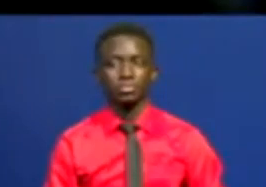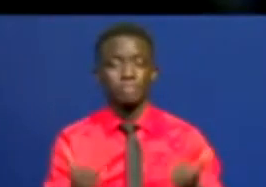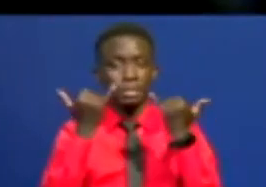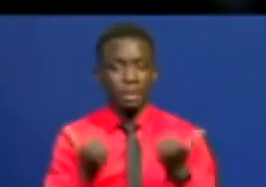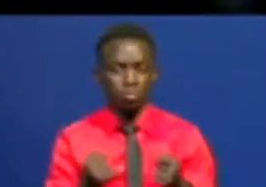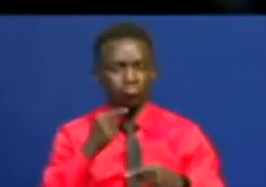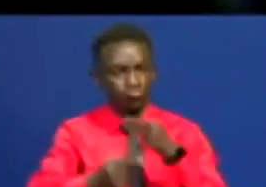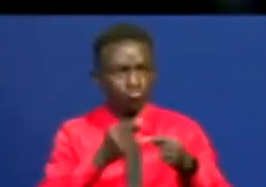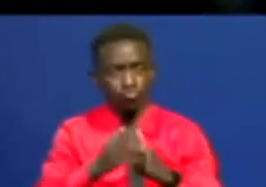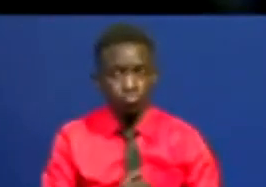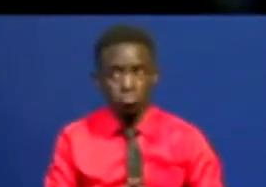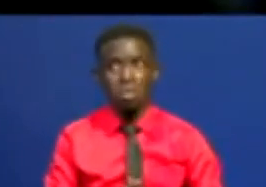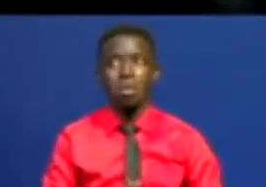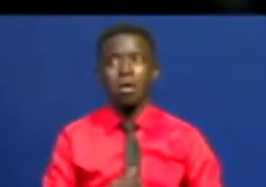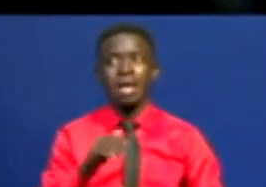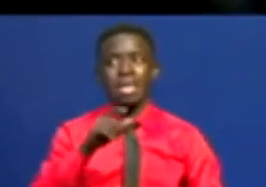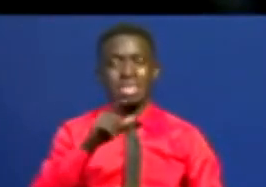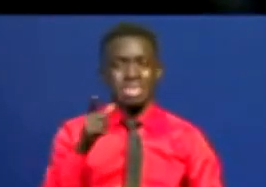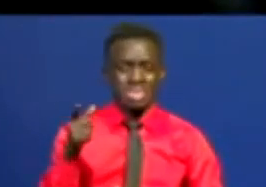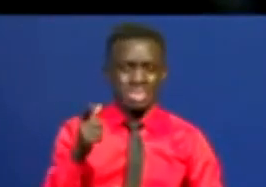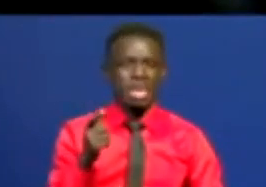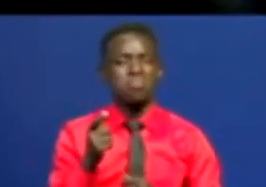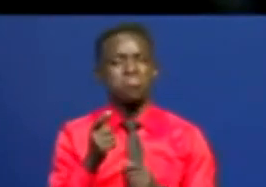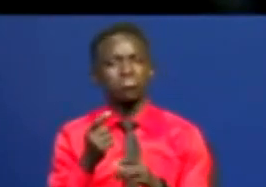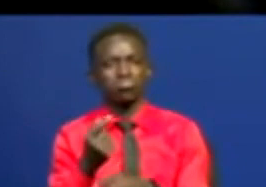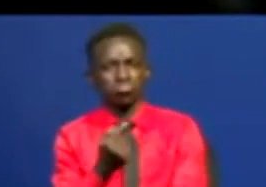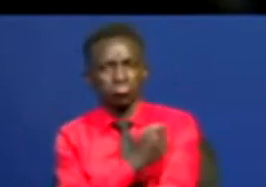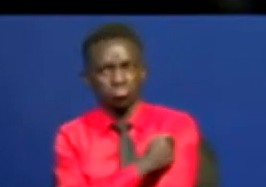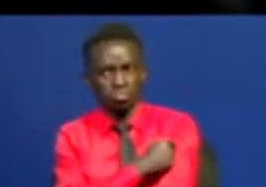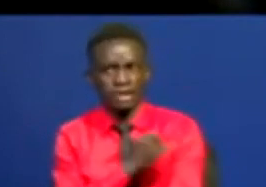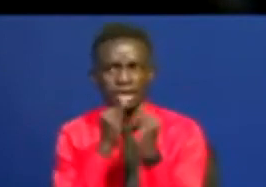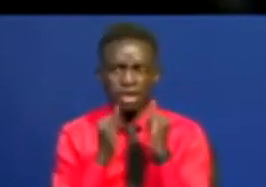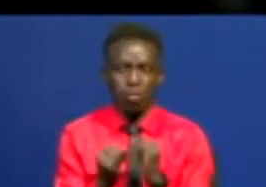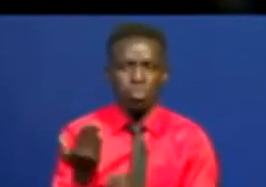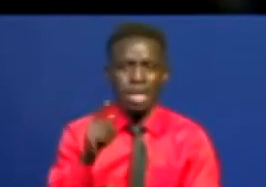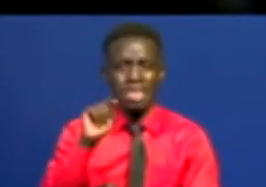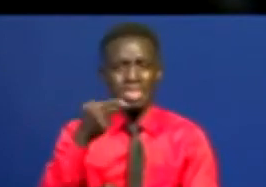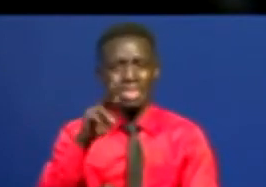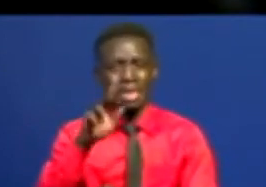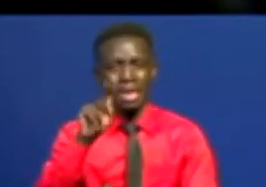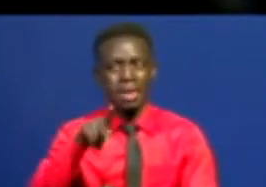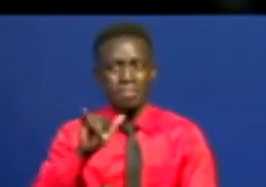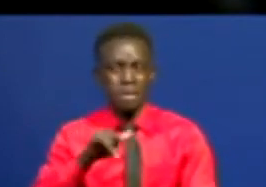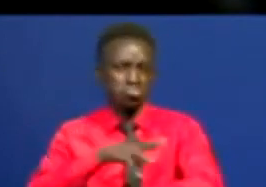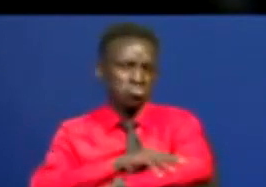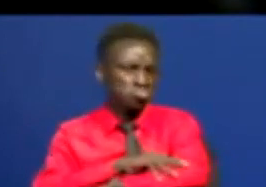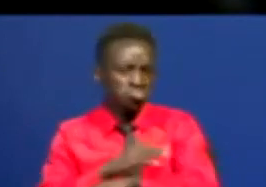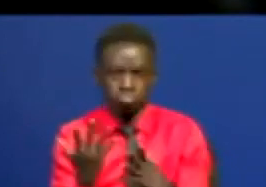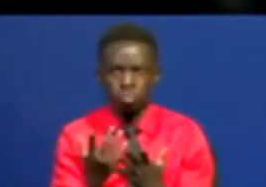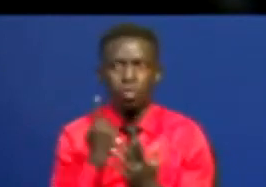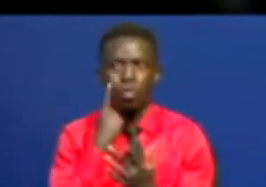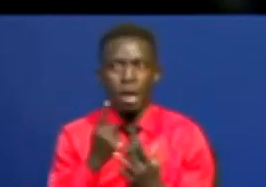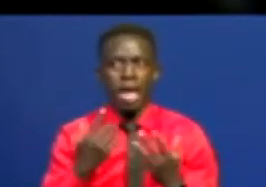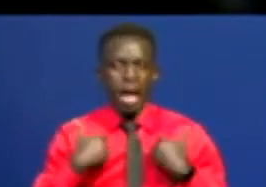Now moving on, cupping therapy or hijama is a form of treatment that removes toxins from body tissues and organs through suction.